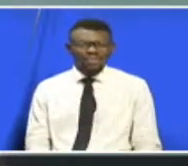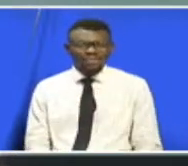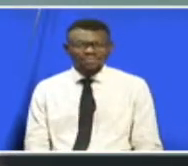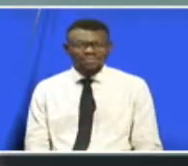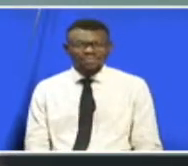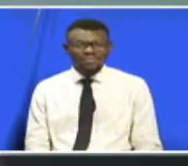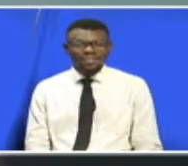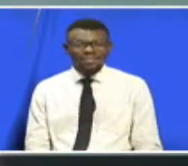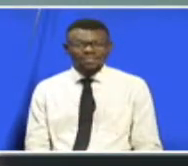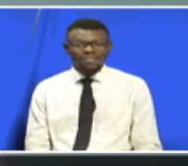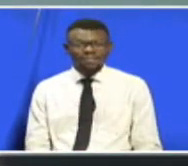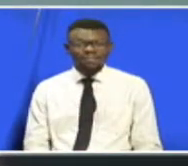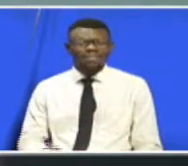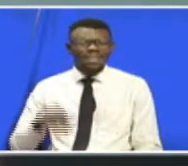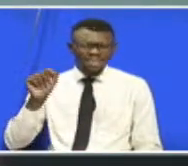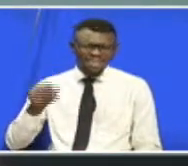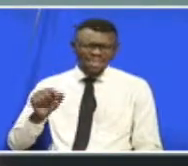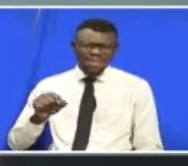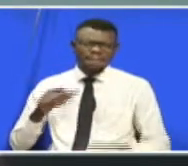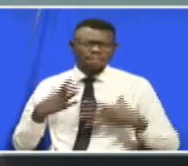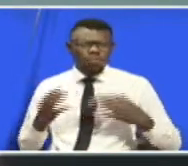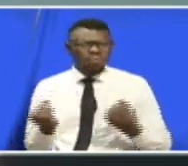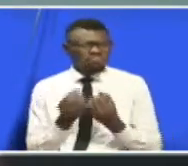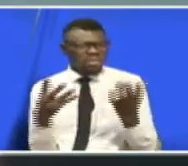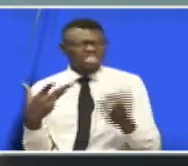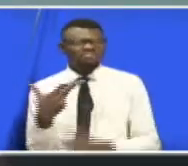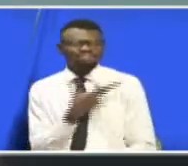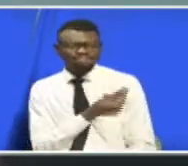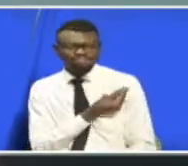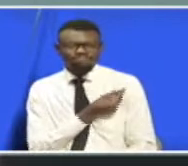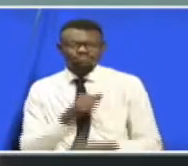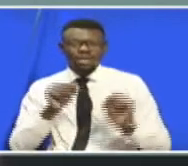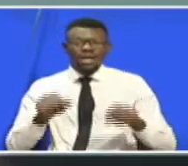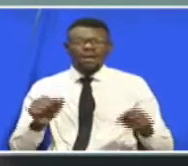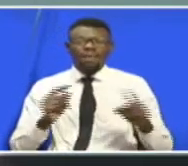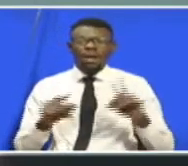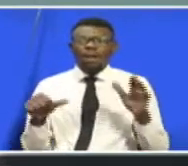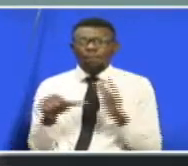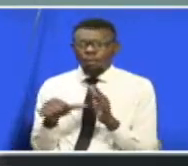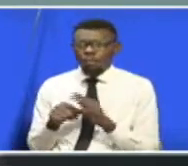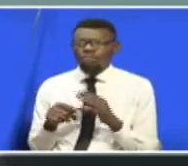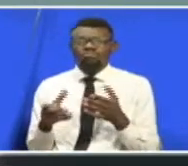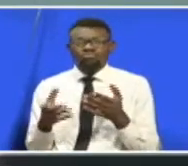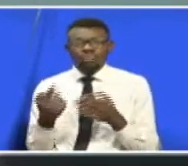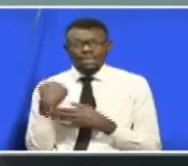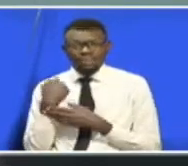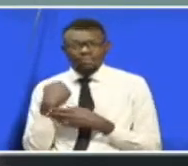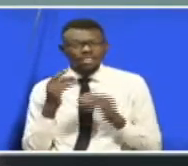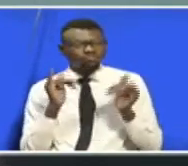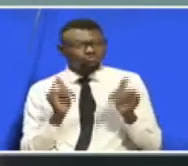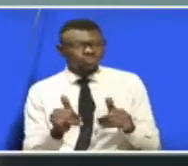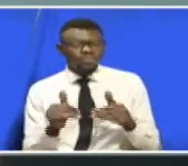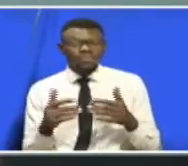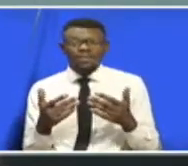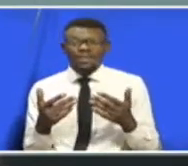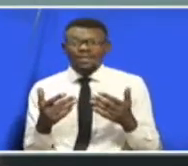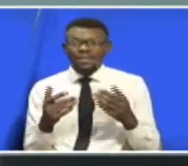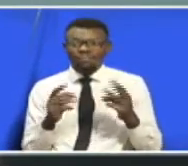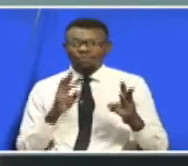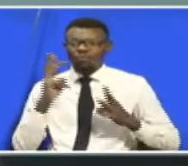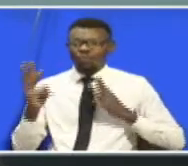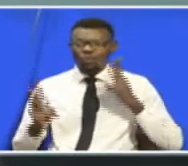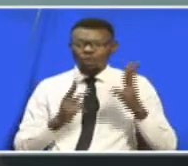can actually vaccinate as many people as possible. The problem, if you look at these new numbers, by the way, what should be worrying